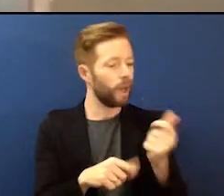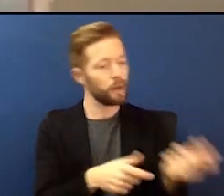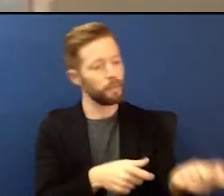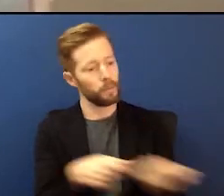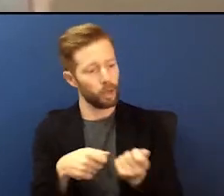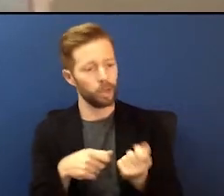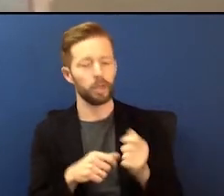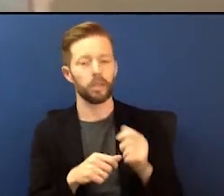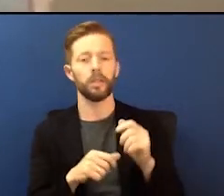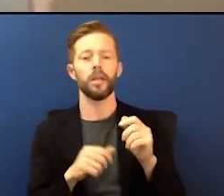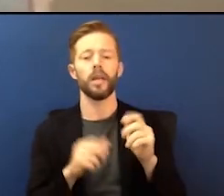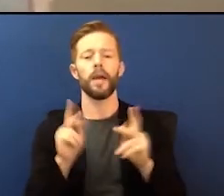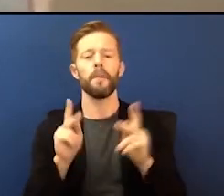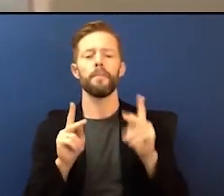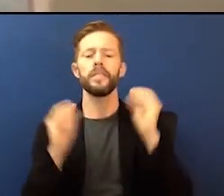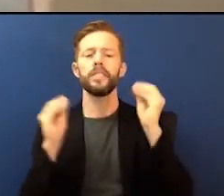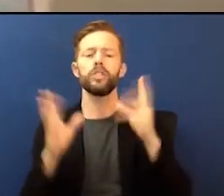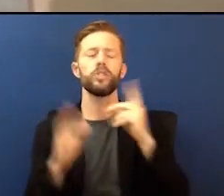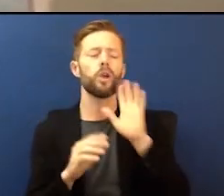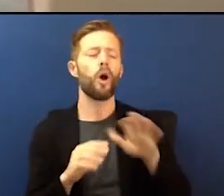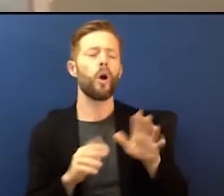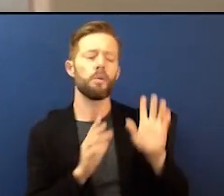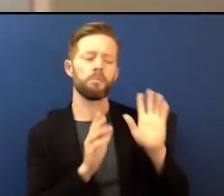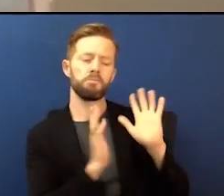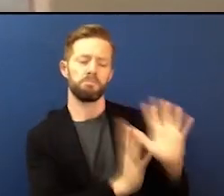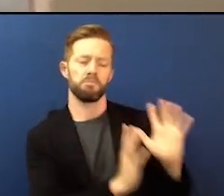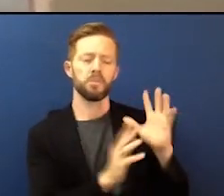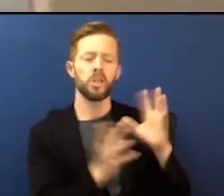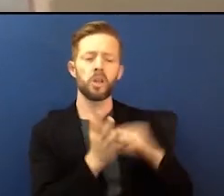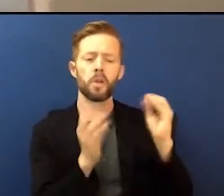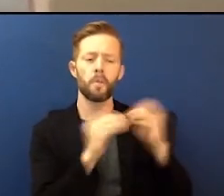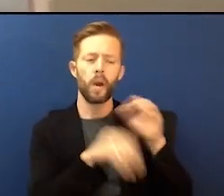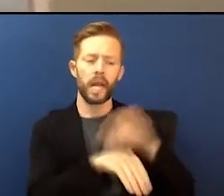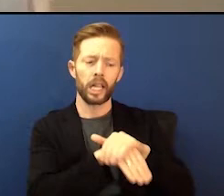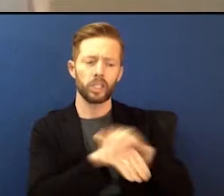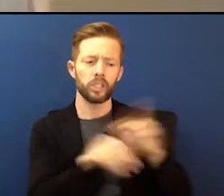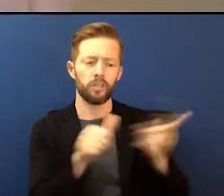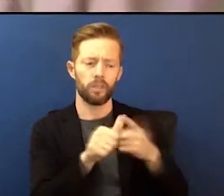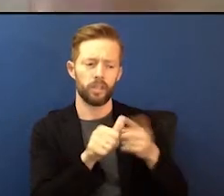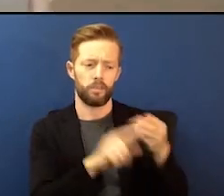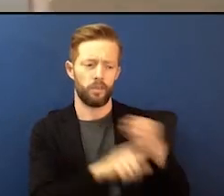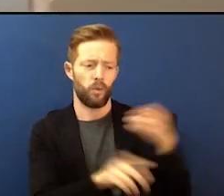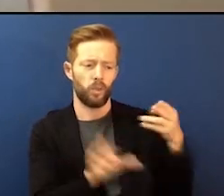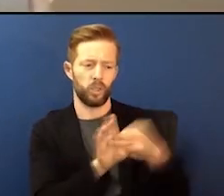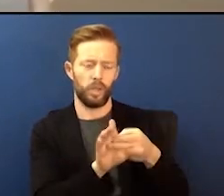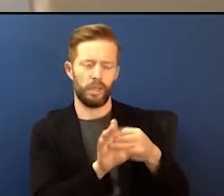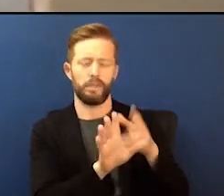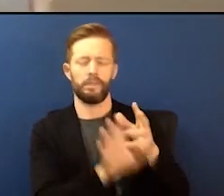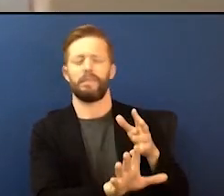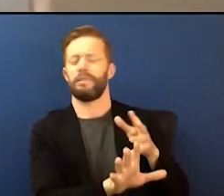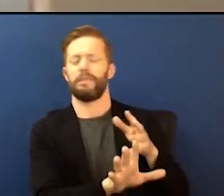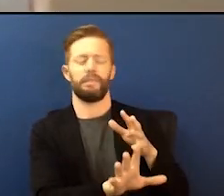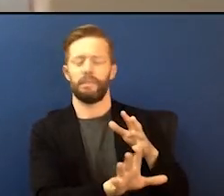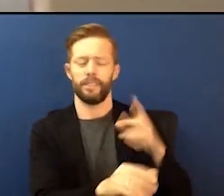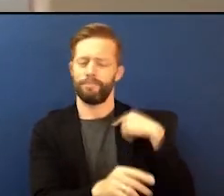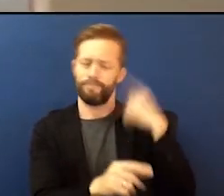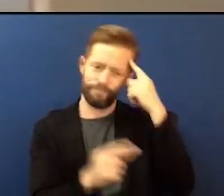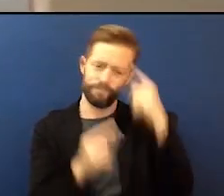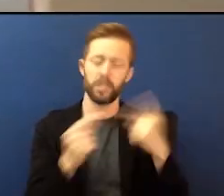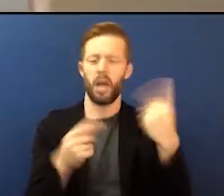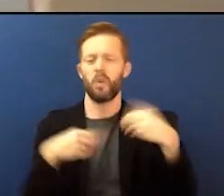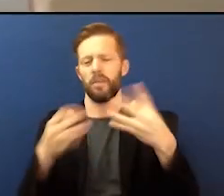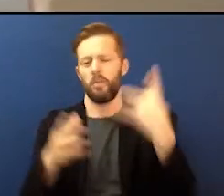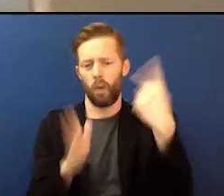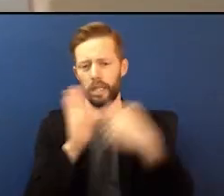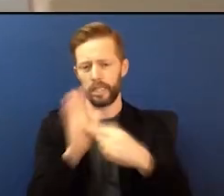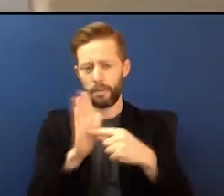in because the feeling is, well, they need to learn more English before they can join in. And I'll just give you a very poignant example that I saw